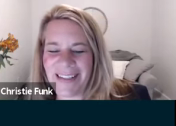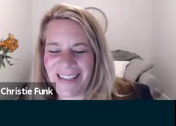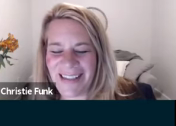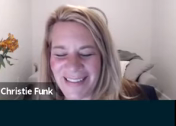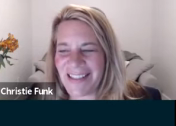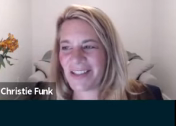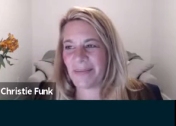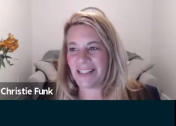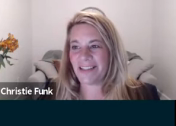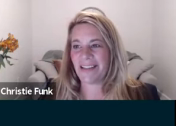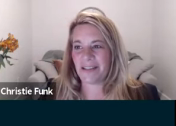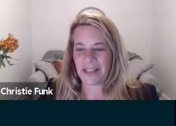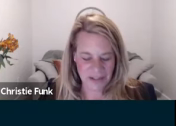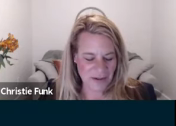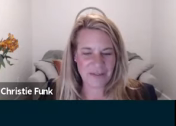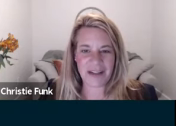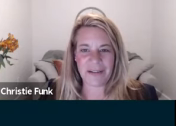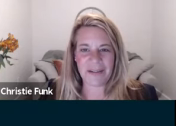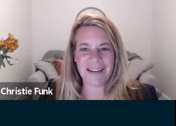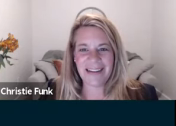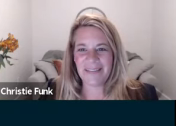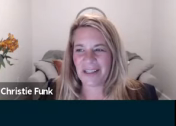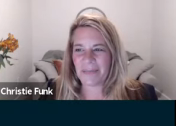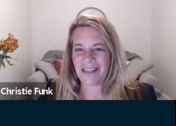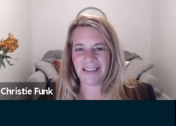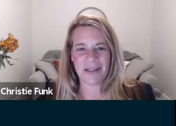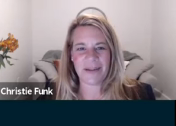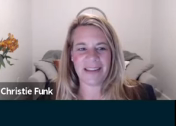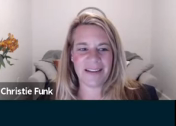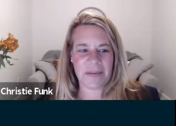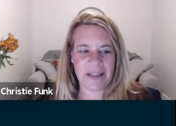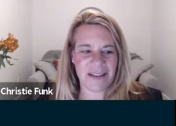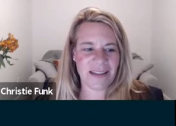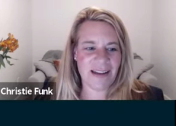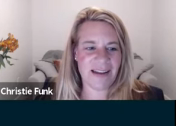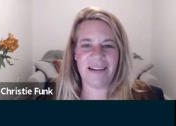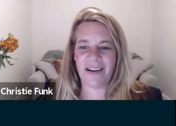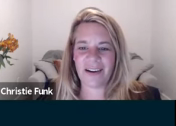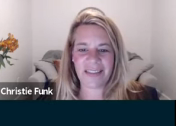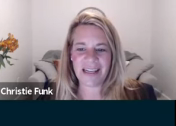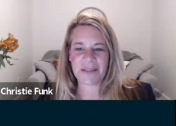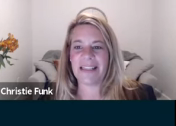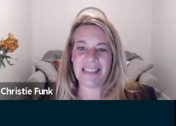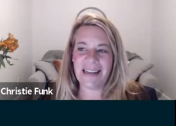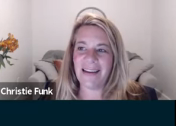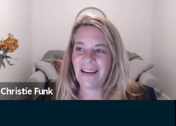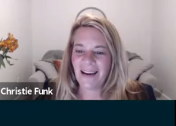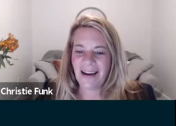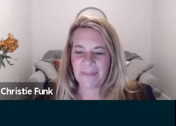Awesome. Thanks so much. Thanks so much to our final panel here with Ecospheres and